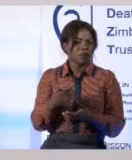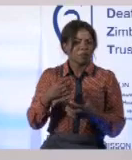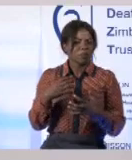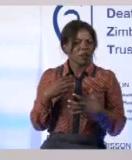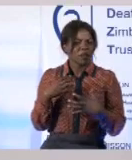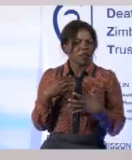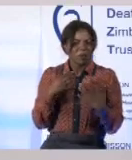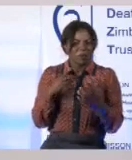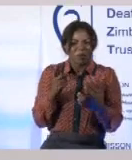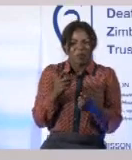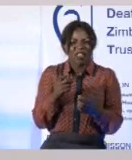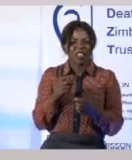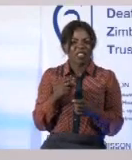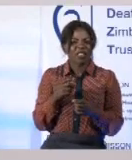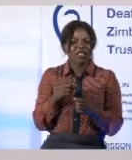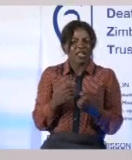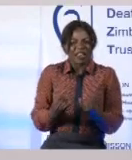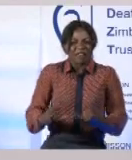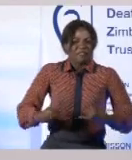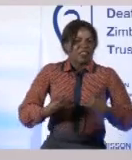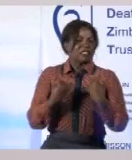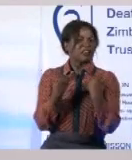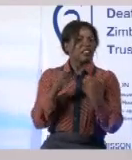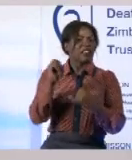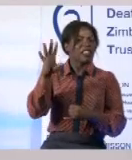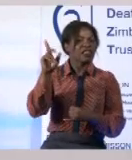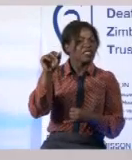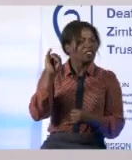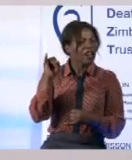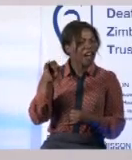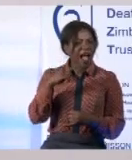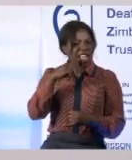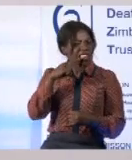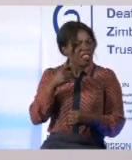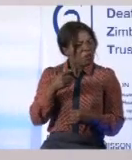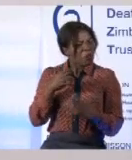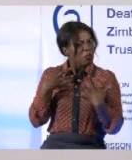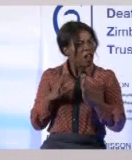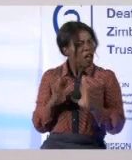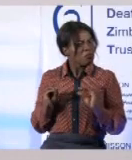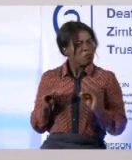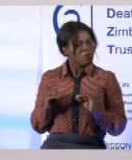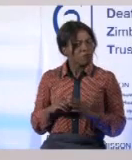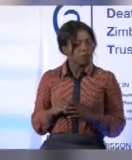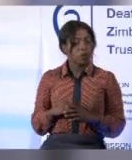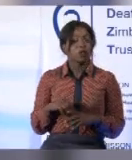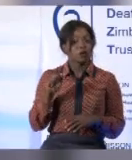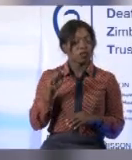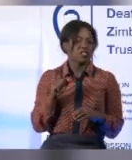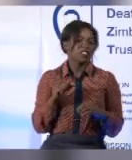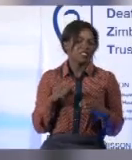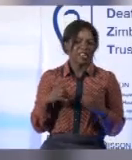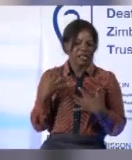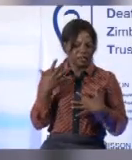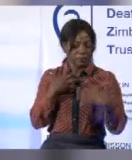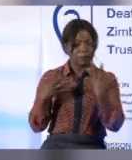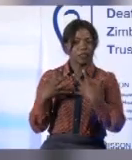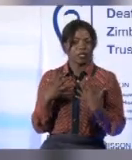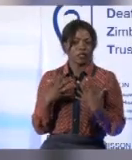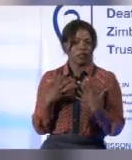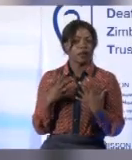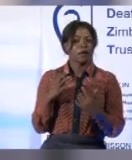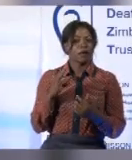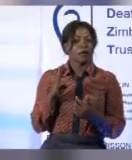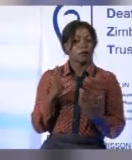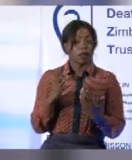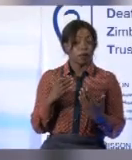about diseases, infections, and what have you? Does it not bother you? Actually, we are worried. That's